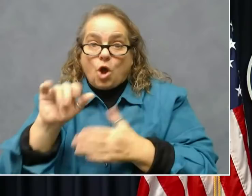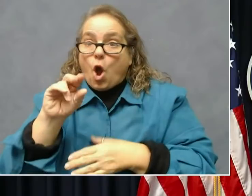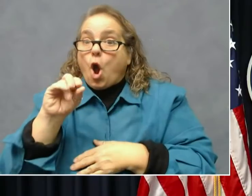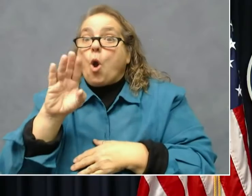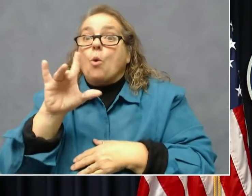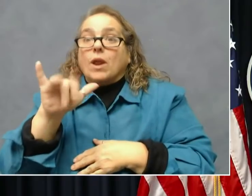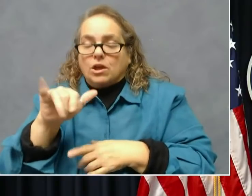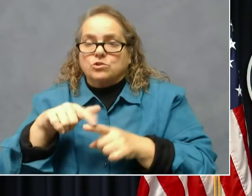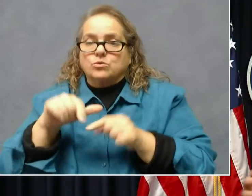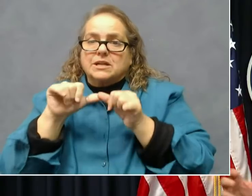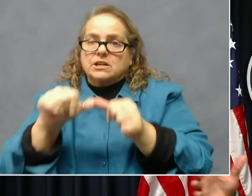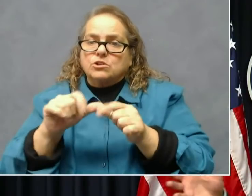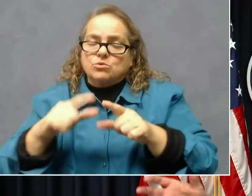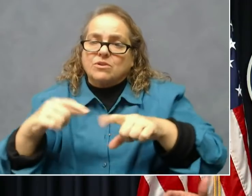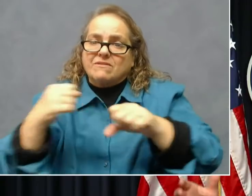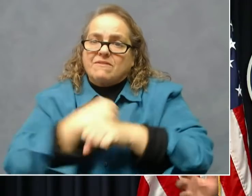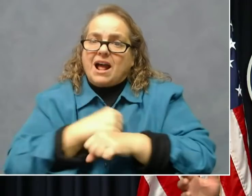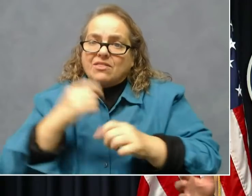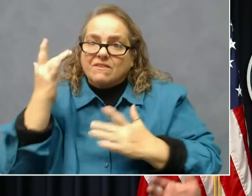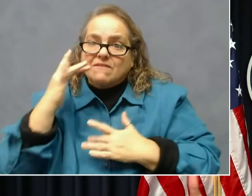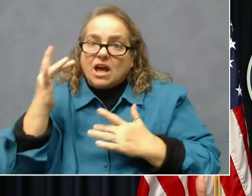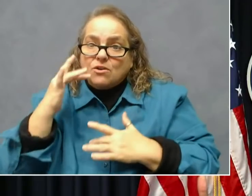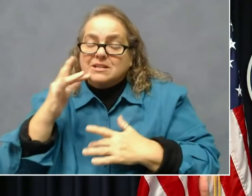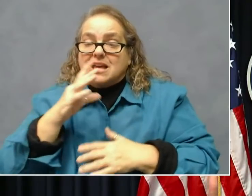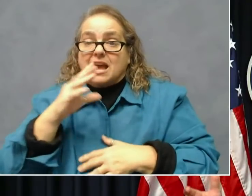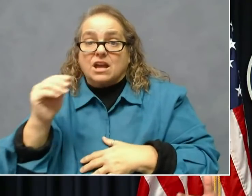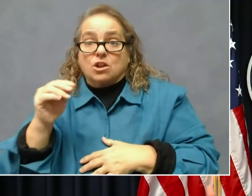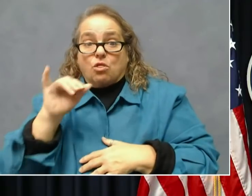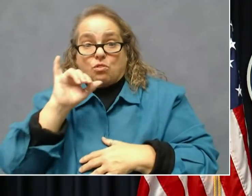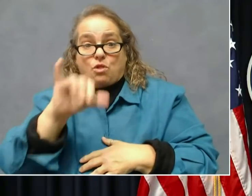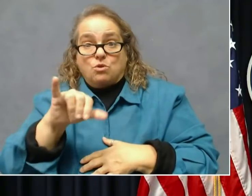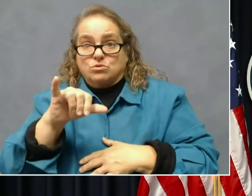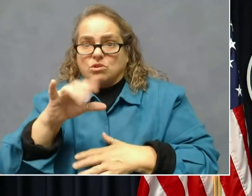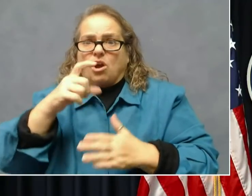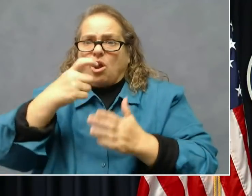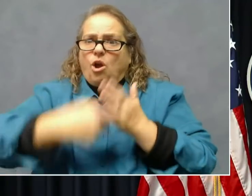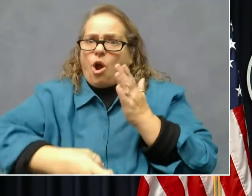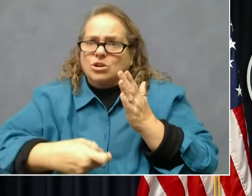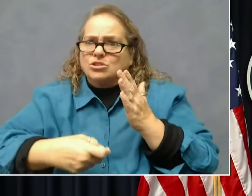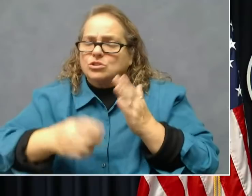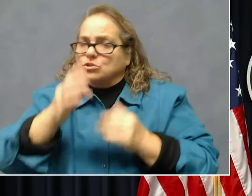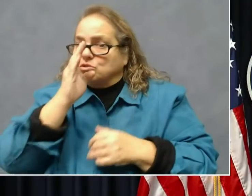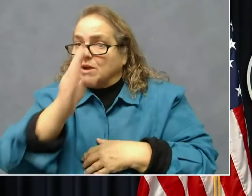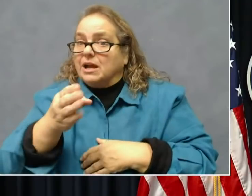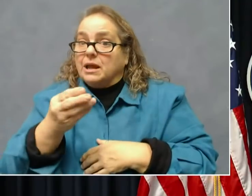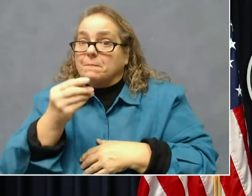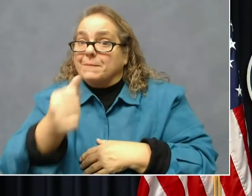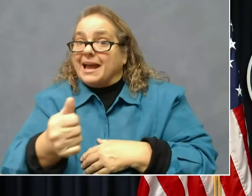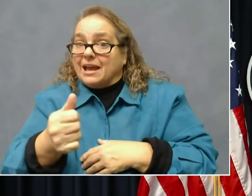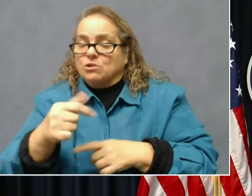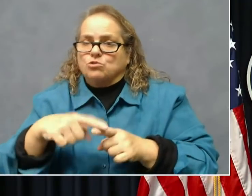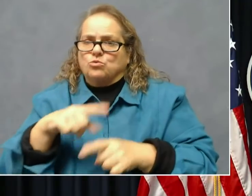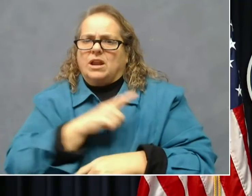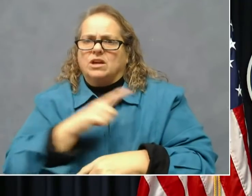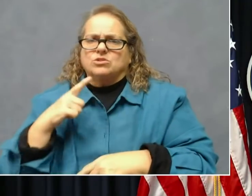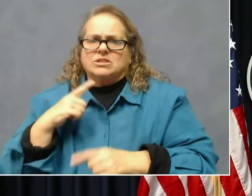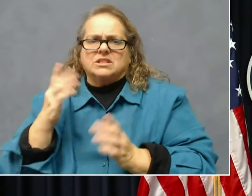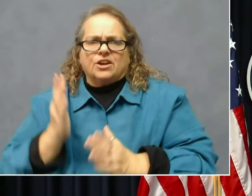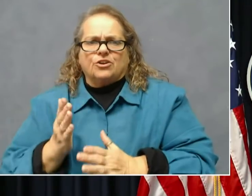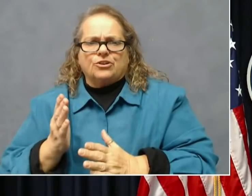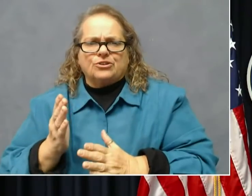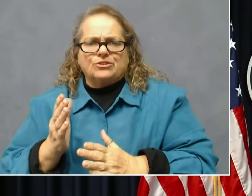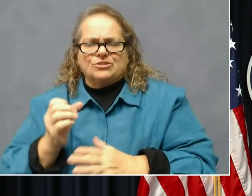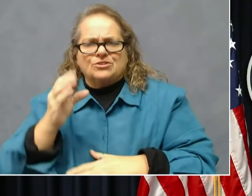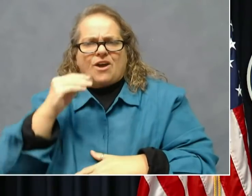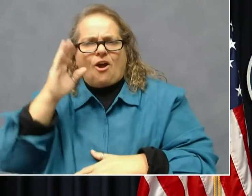fighting the virus. And those costs are directly paid to legislators. So I hope they really think